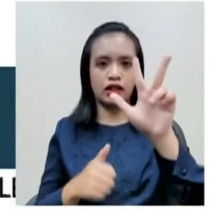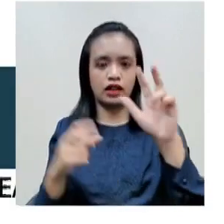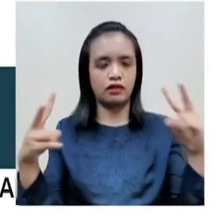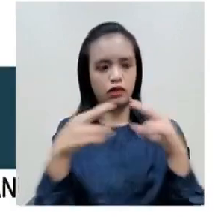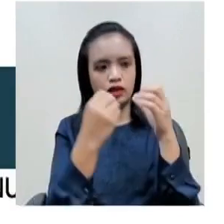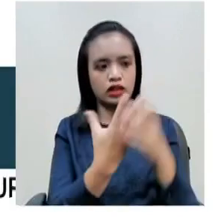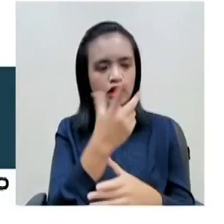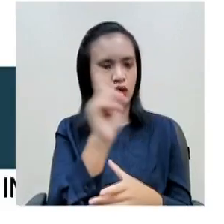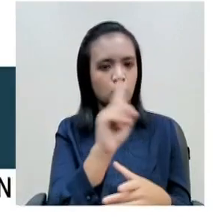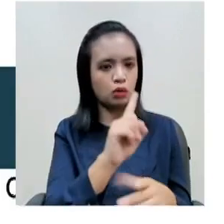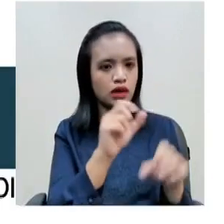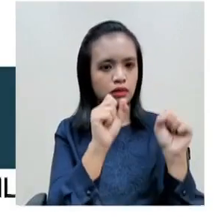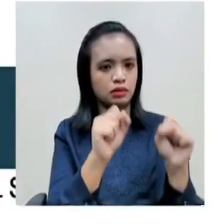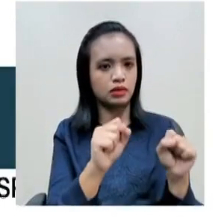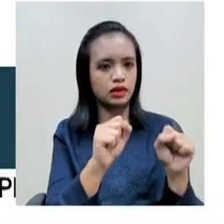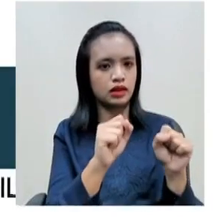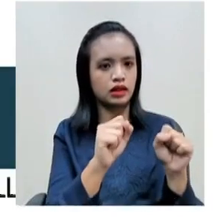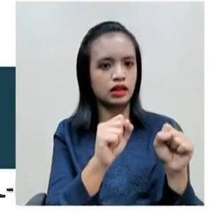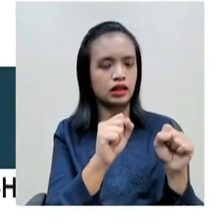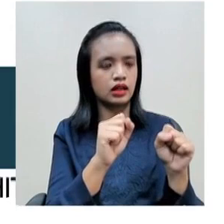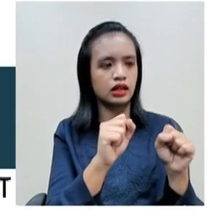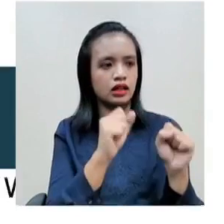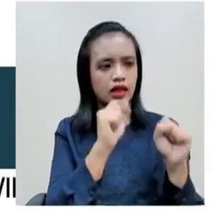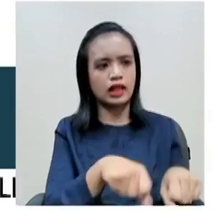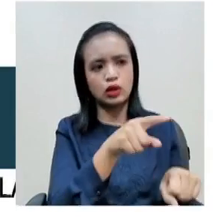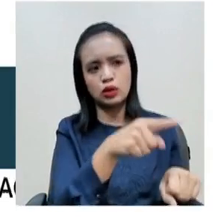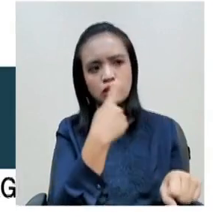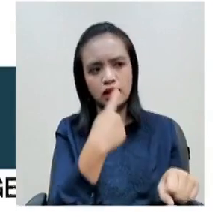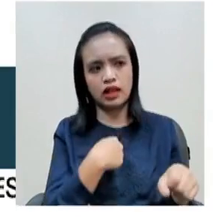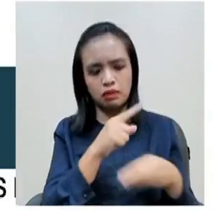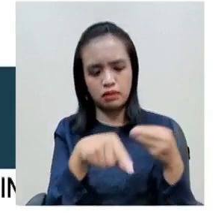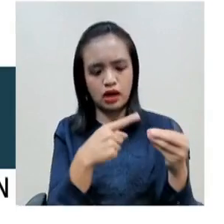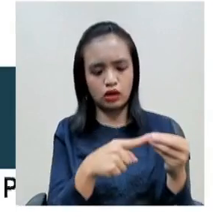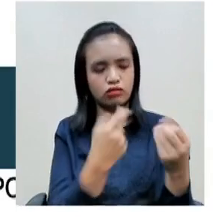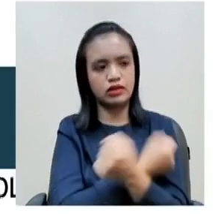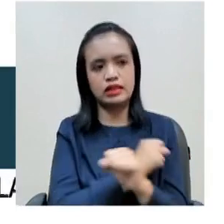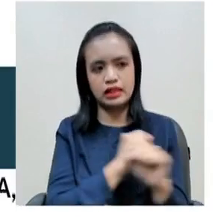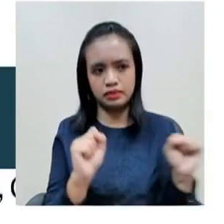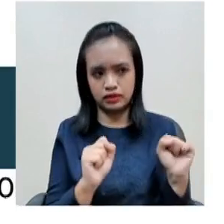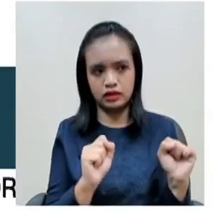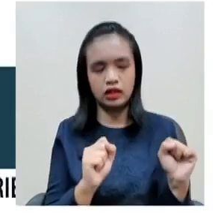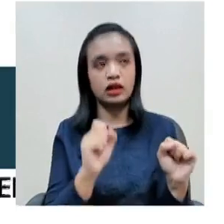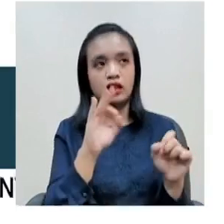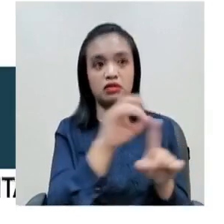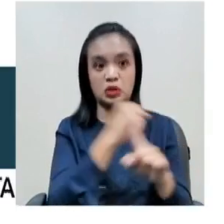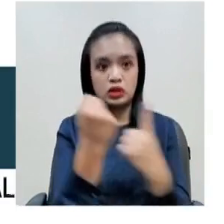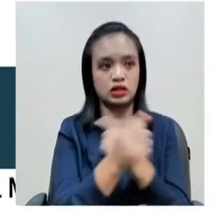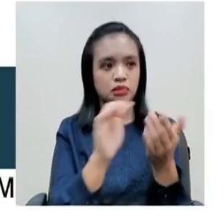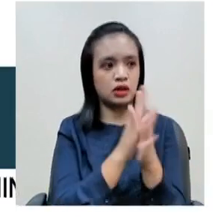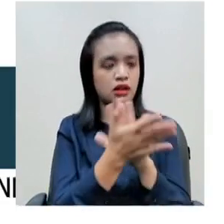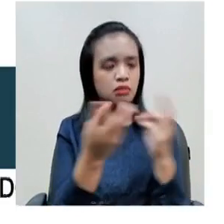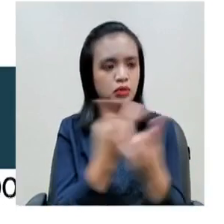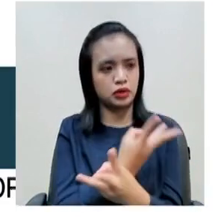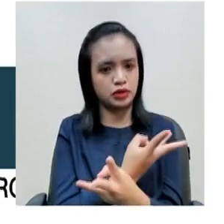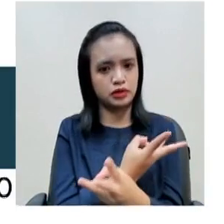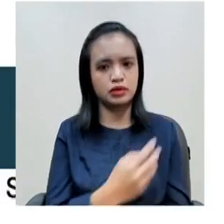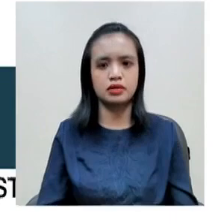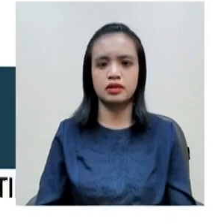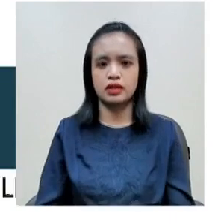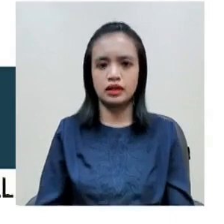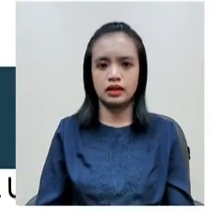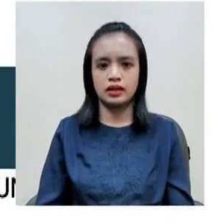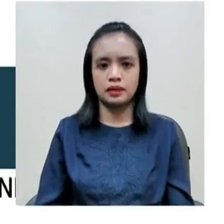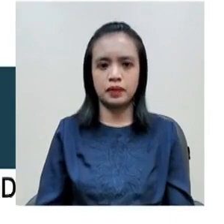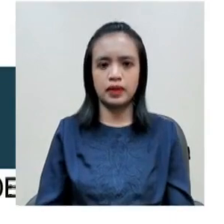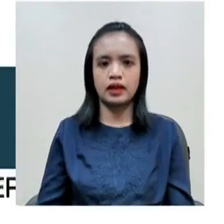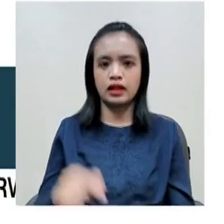about this safety precaution? Is this something that we usually do when the situation is worsening? This is something that